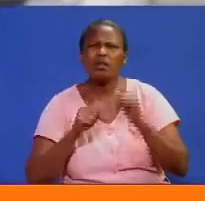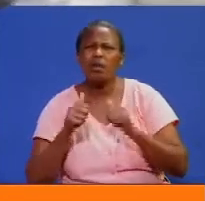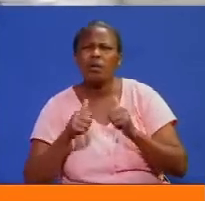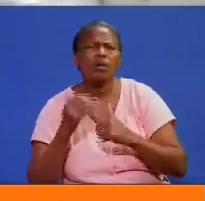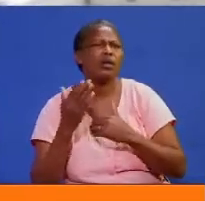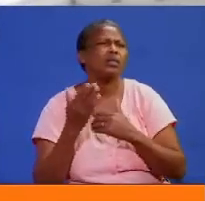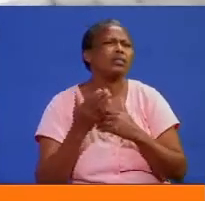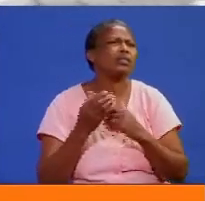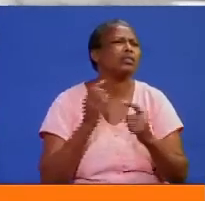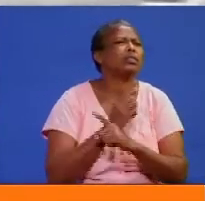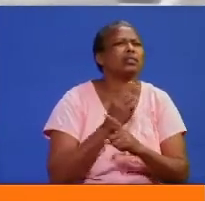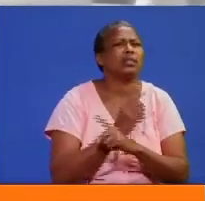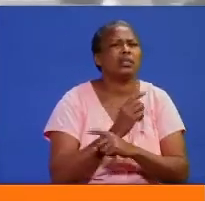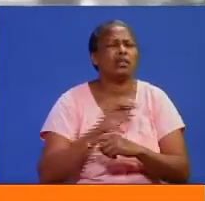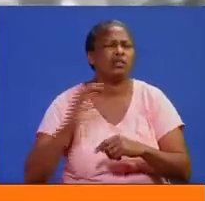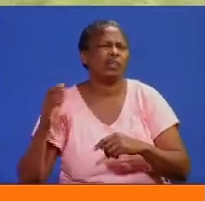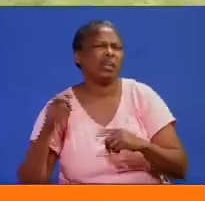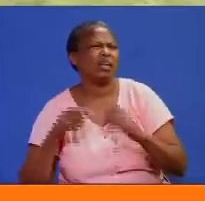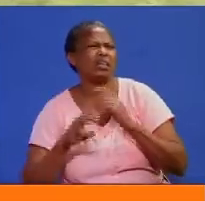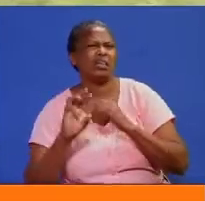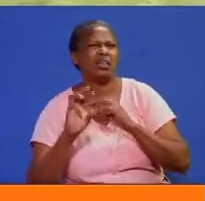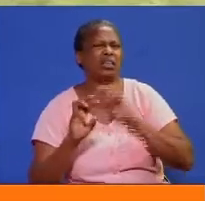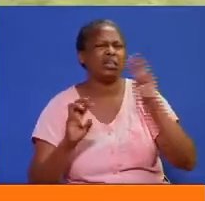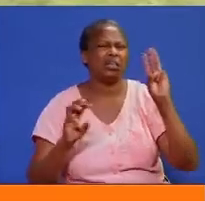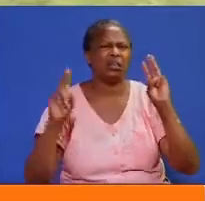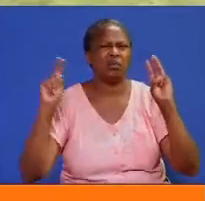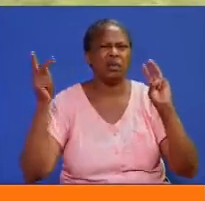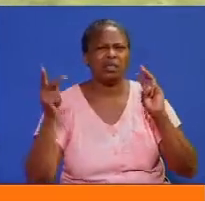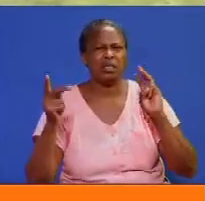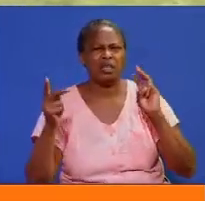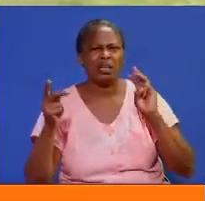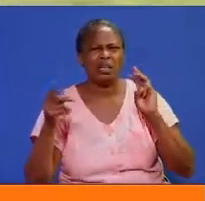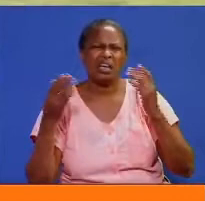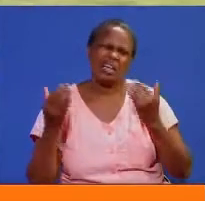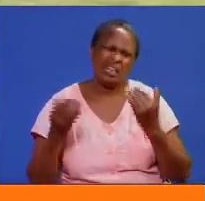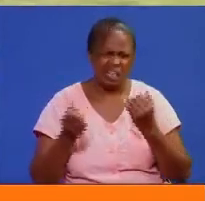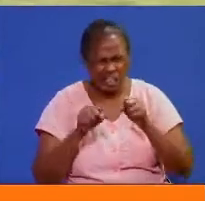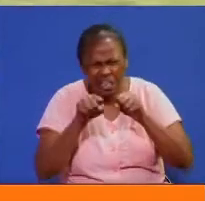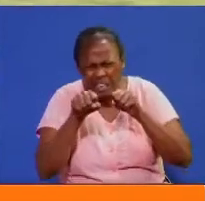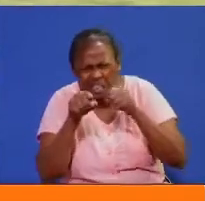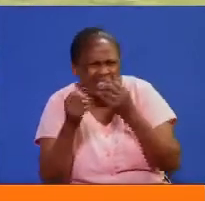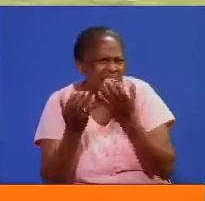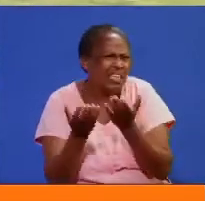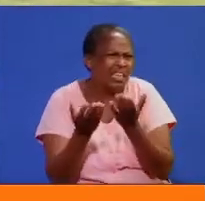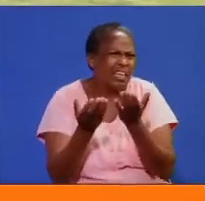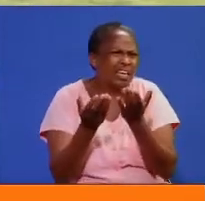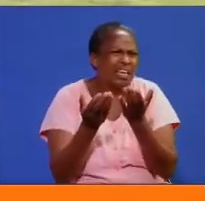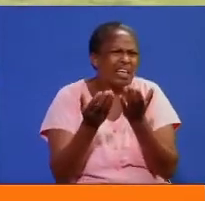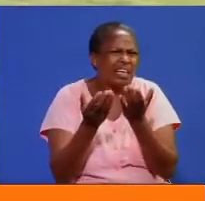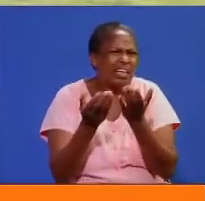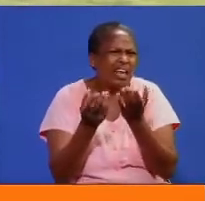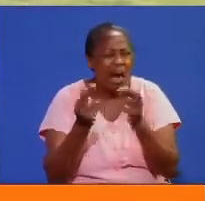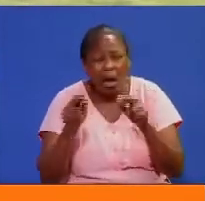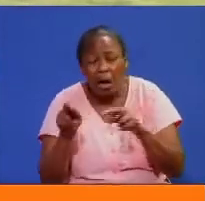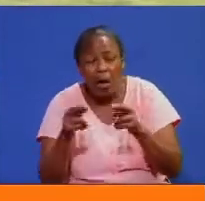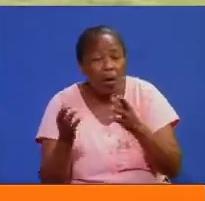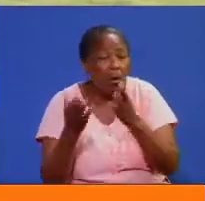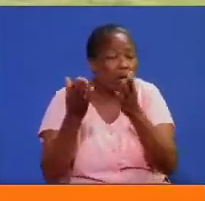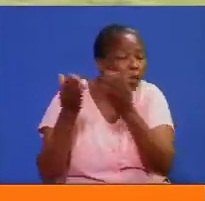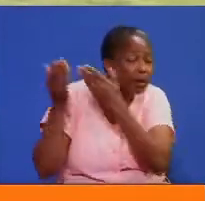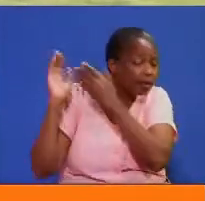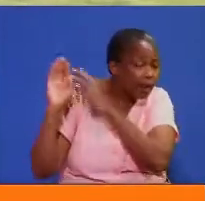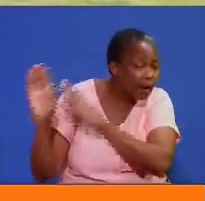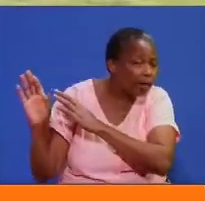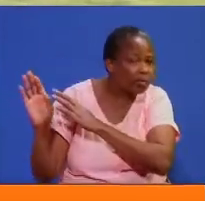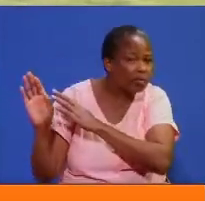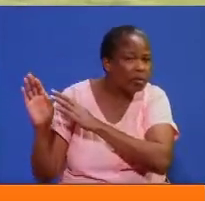several counties in Western Kenya. Si mbaya magari ya safari rali. Lakini wangetengewa njia yao. Watengewa njia